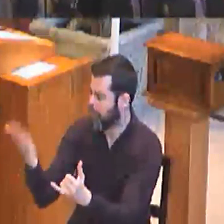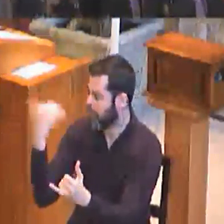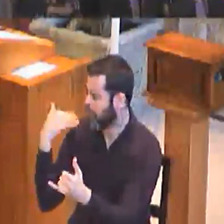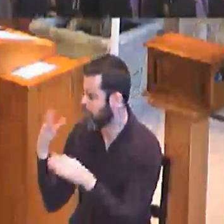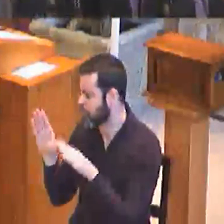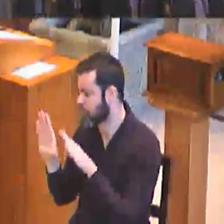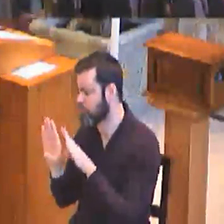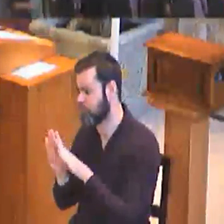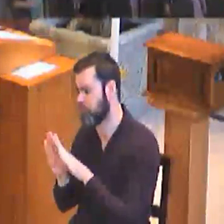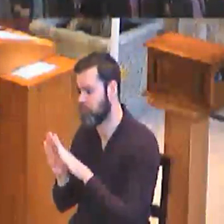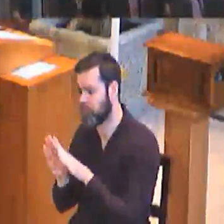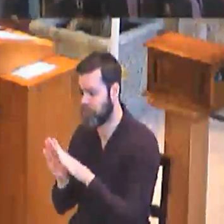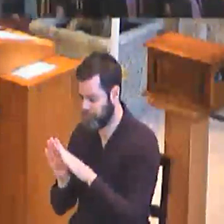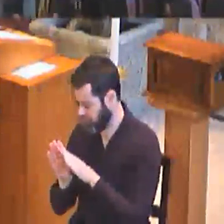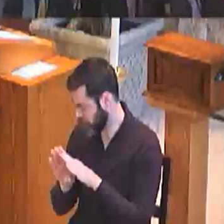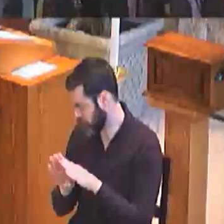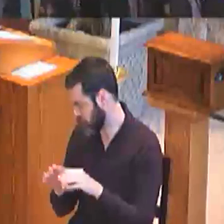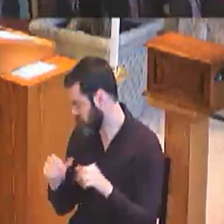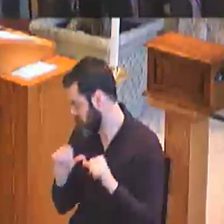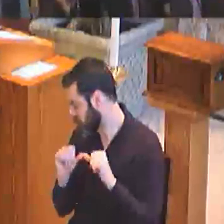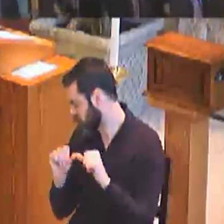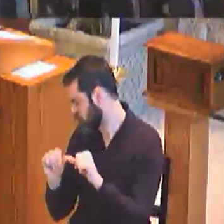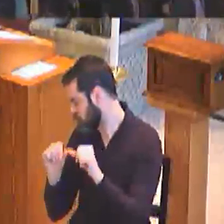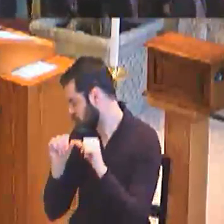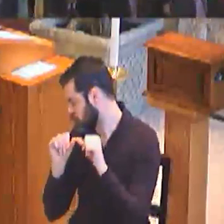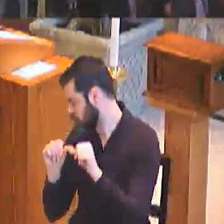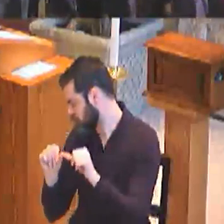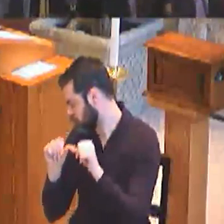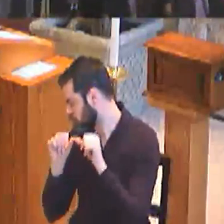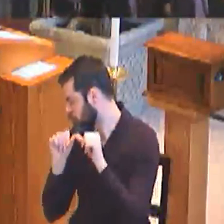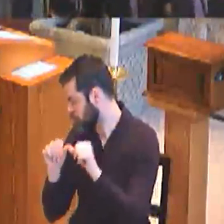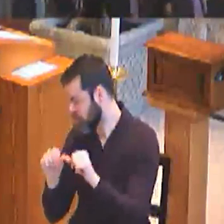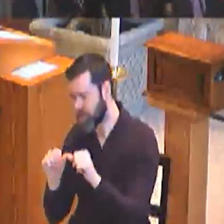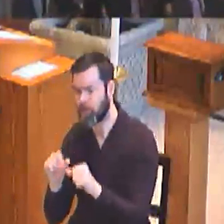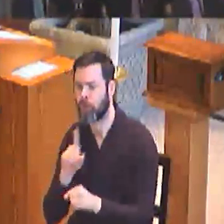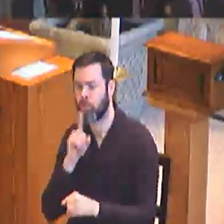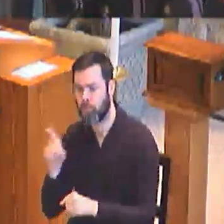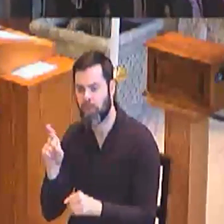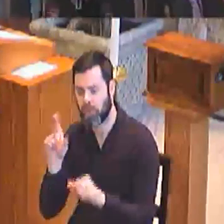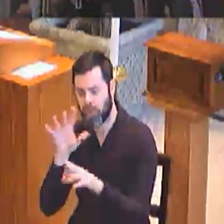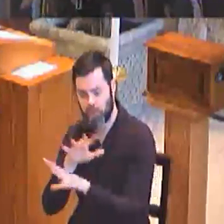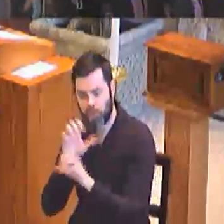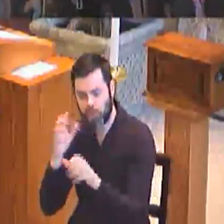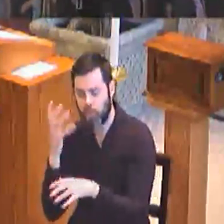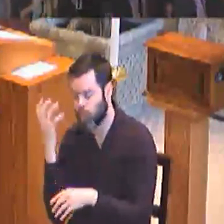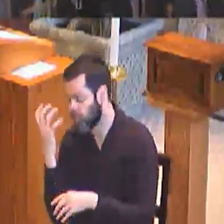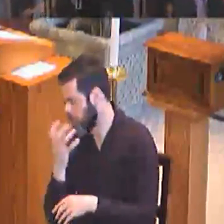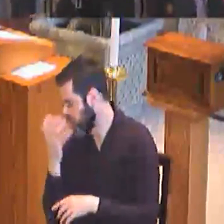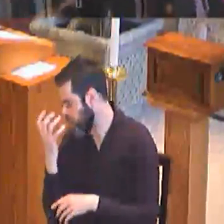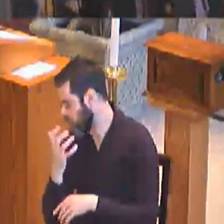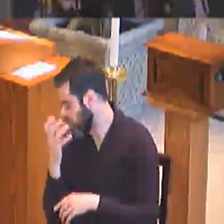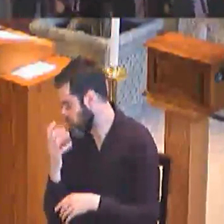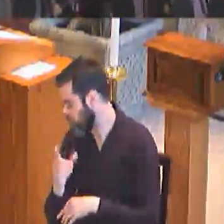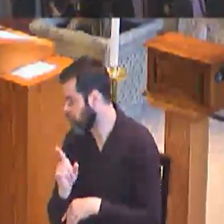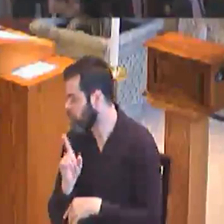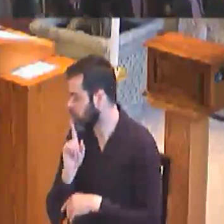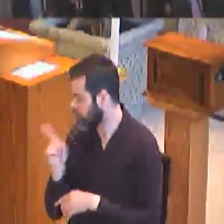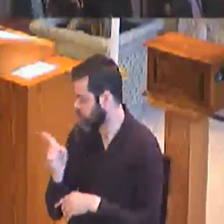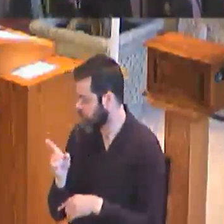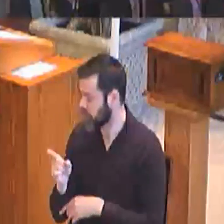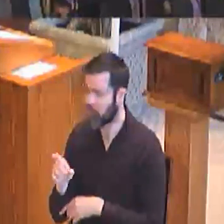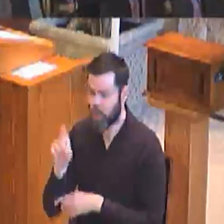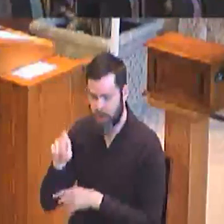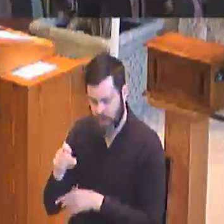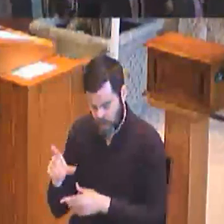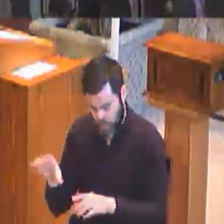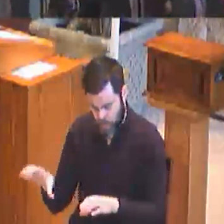God's still making ways. There ain't no way. There ain't no way. If you know this is true, this is what I